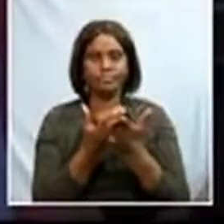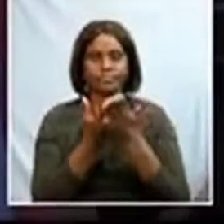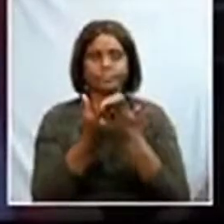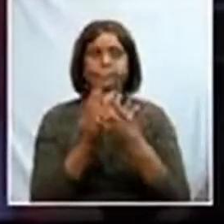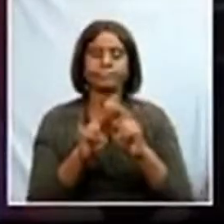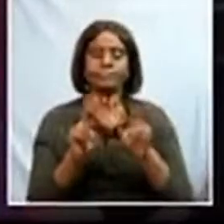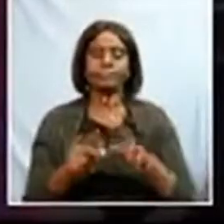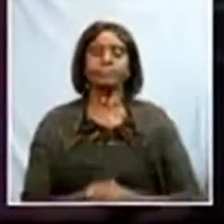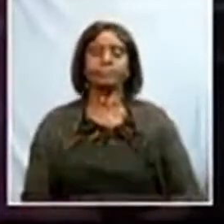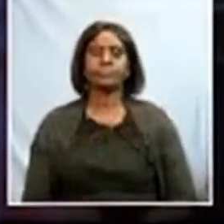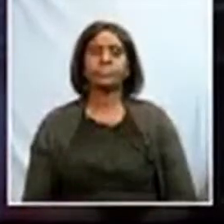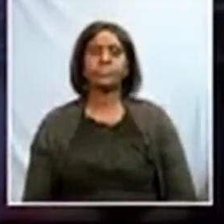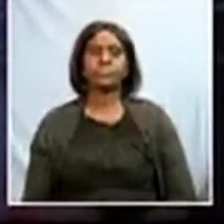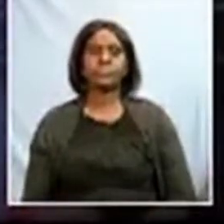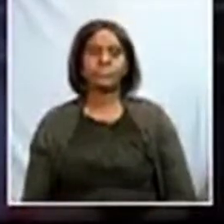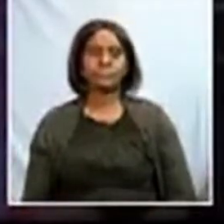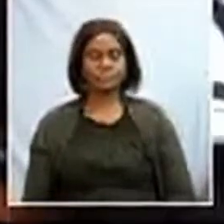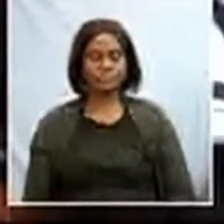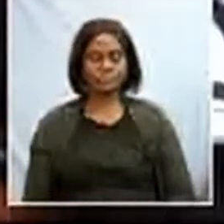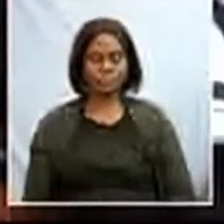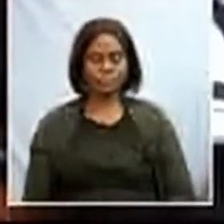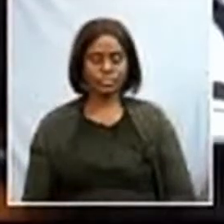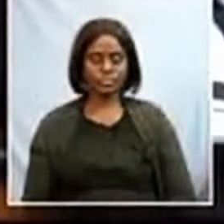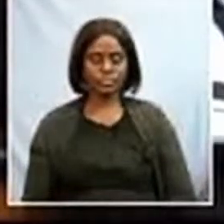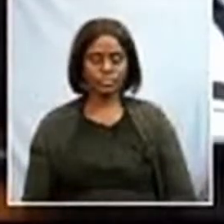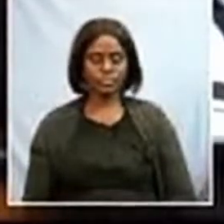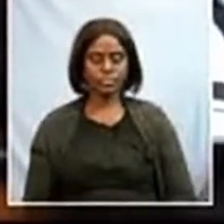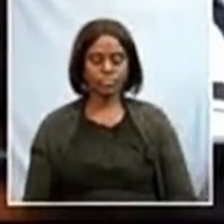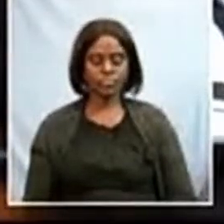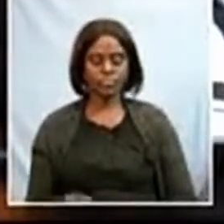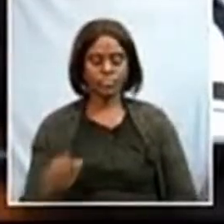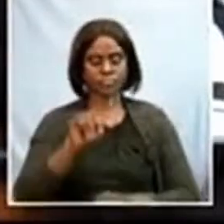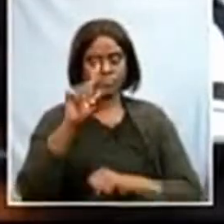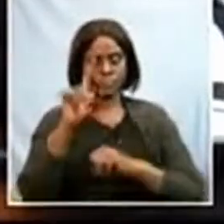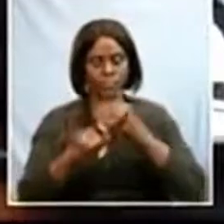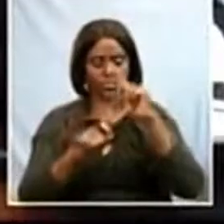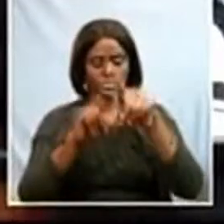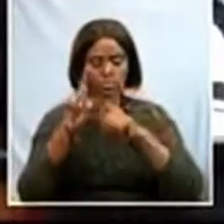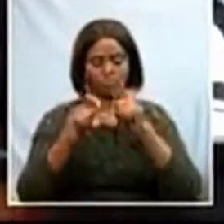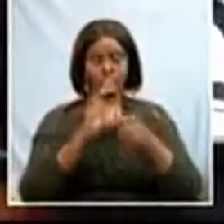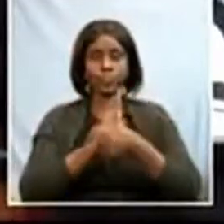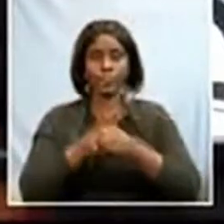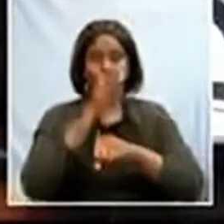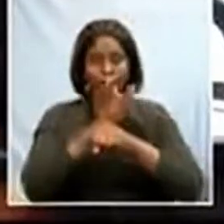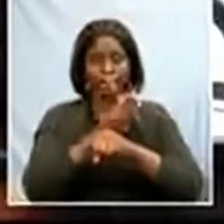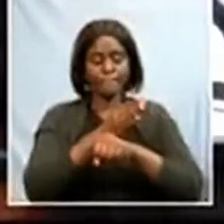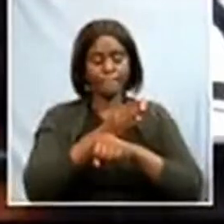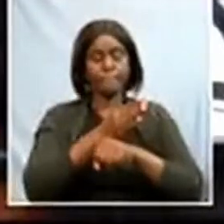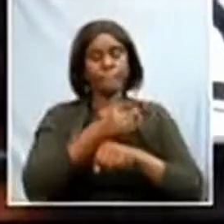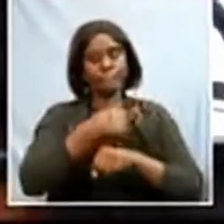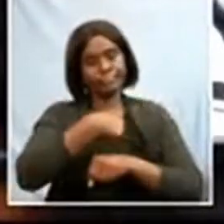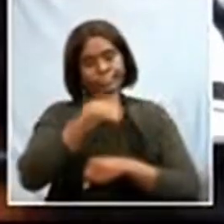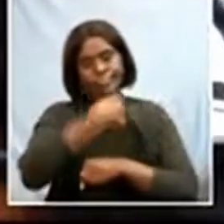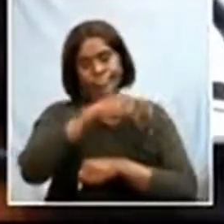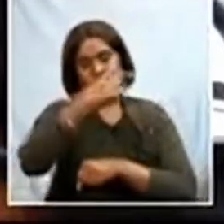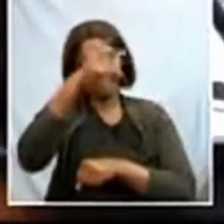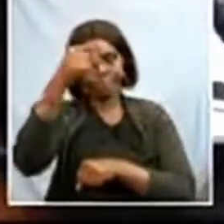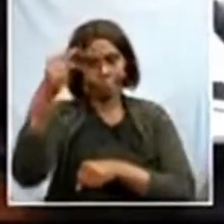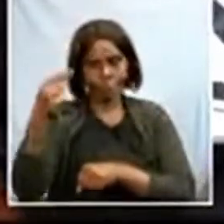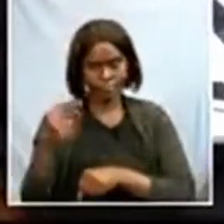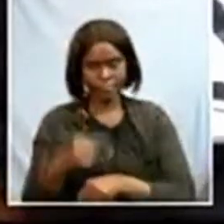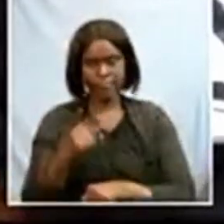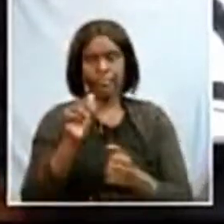Chair. The question was, after the going abouts with